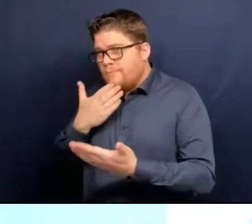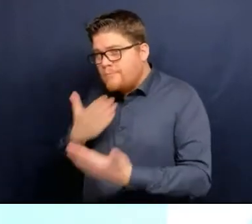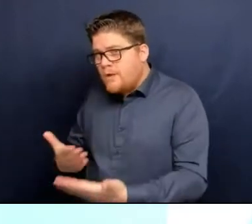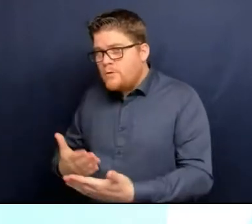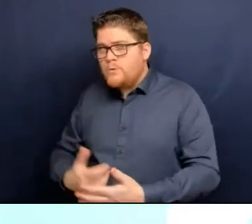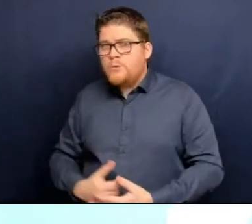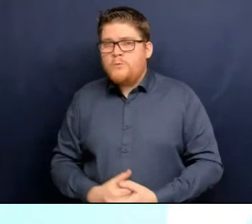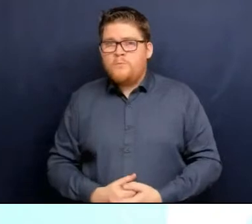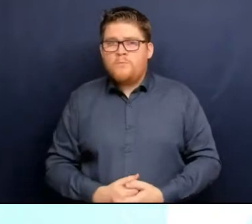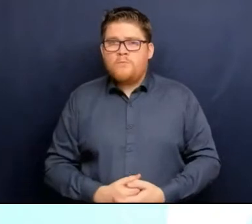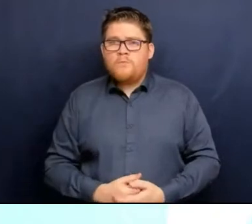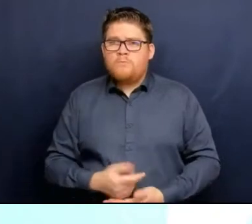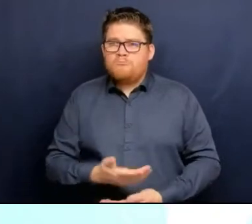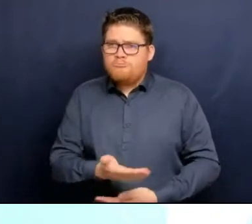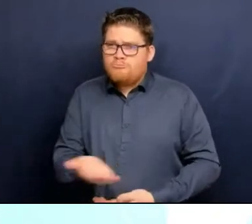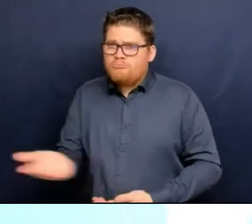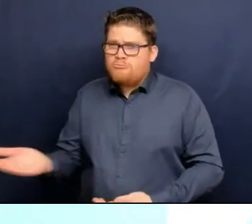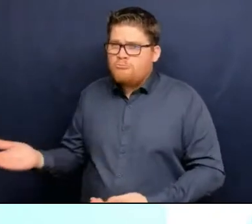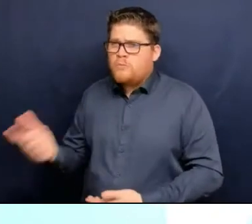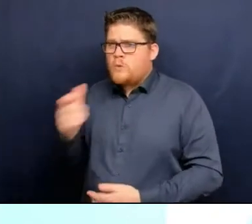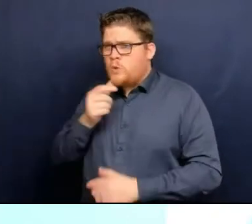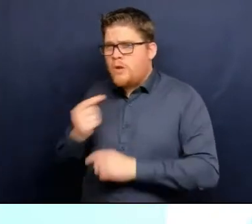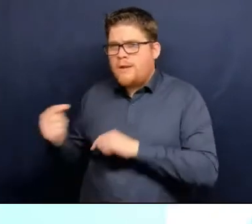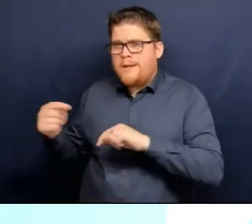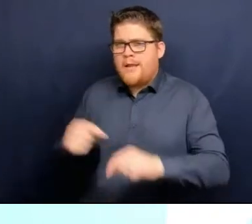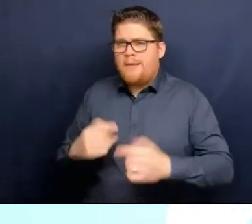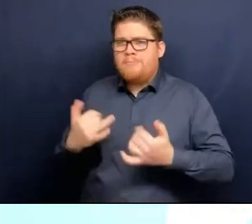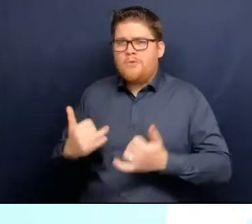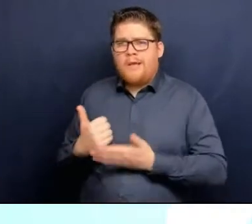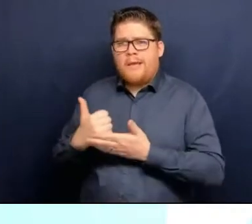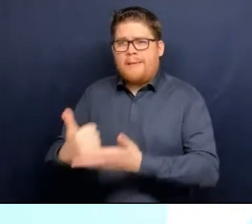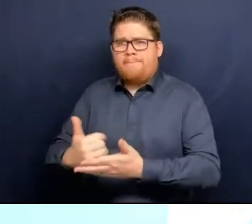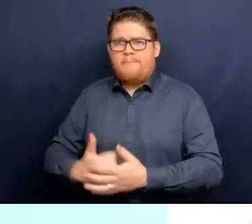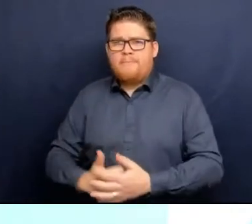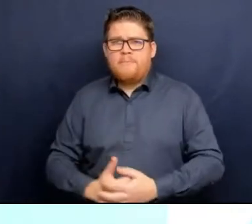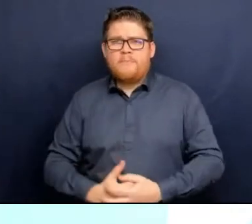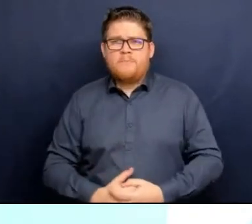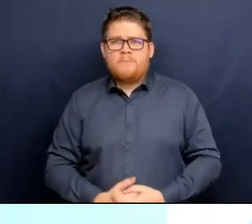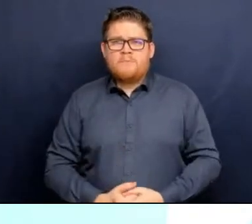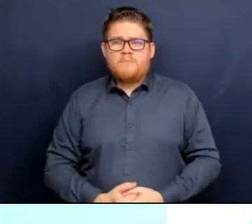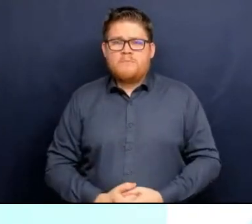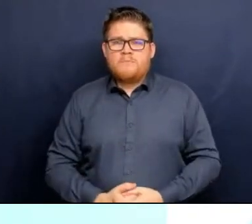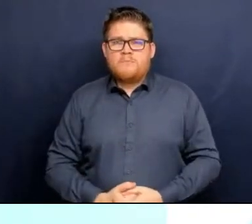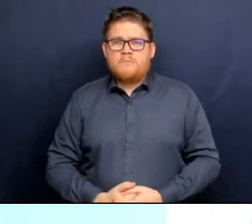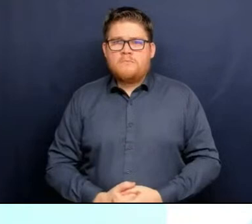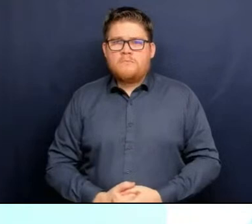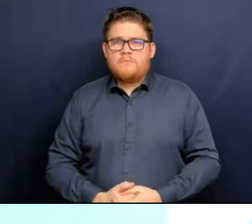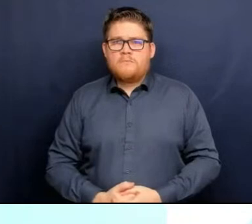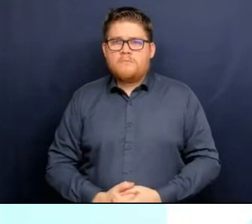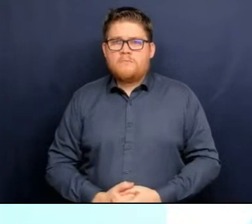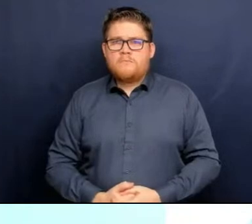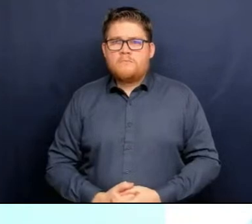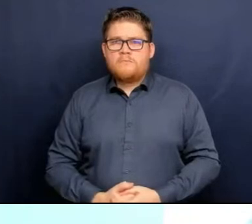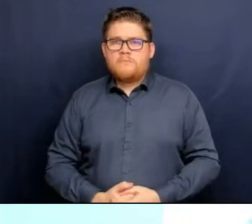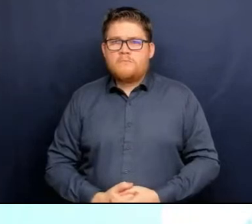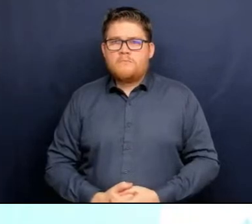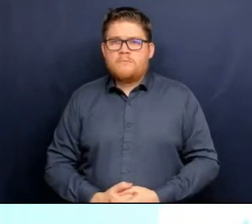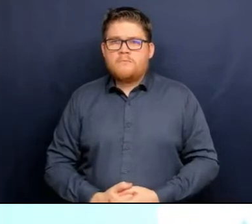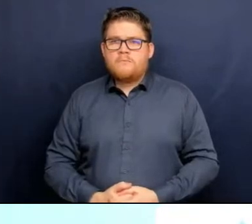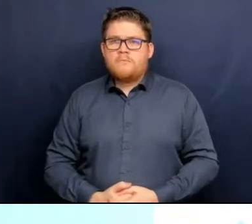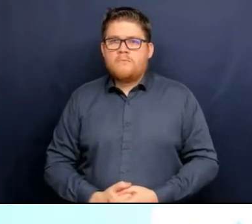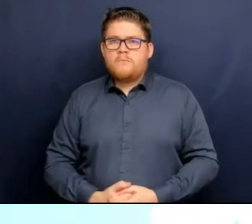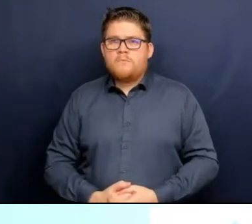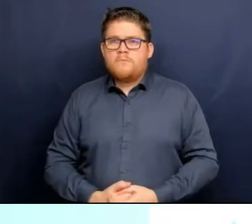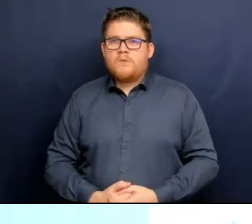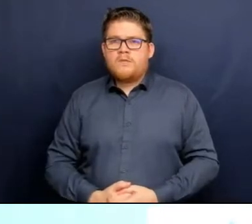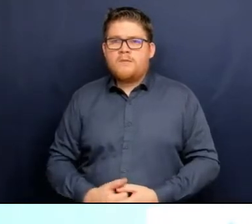away from politics to pursue a real life, and giving space in doing so to having Murray come and